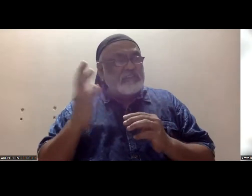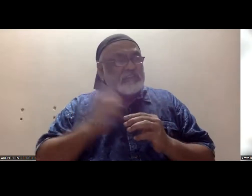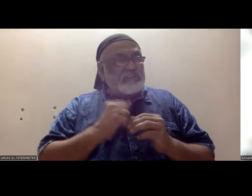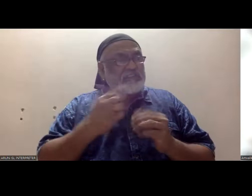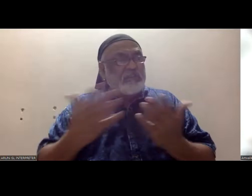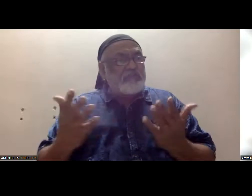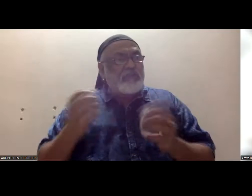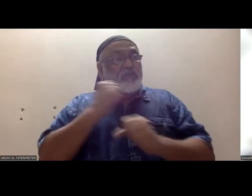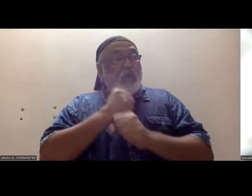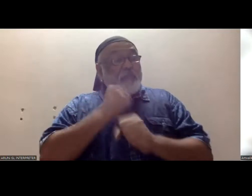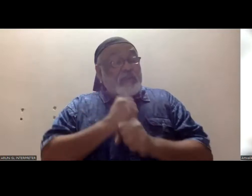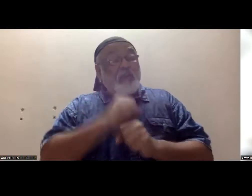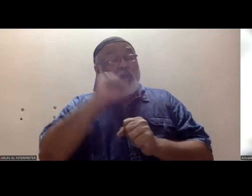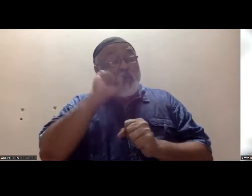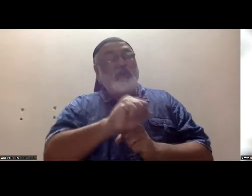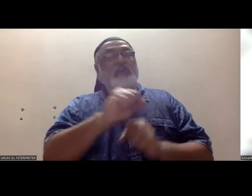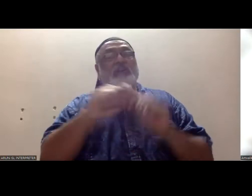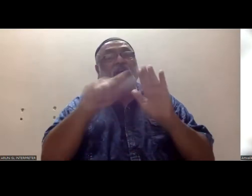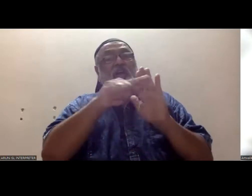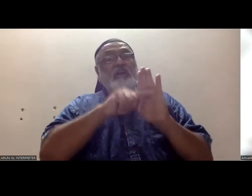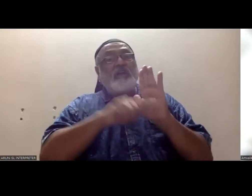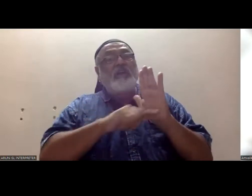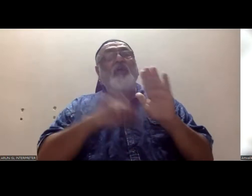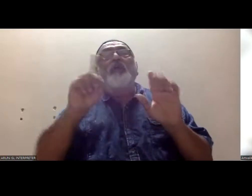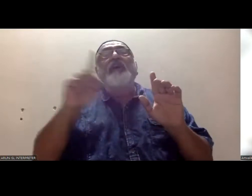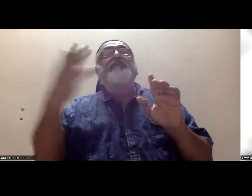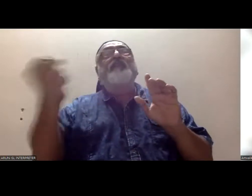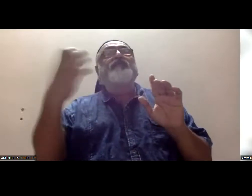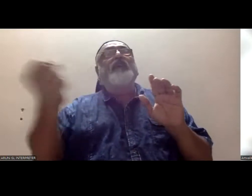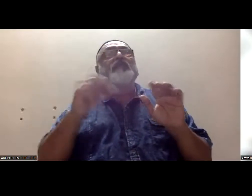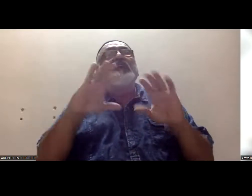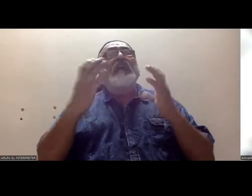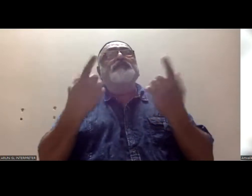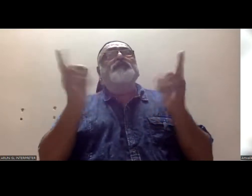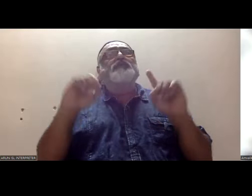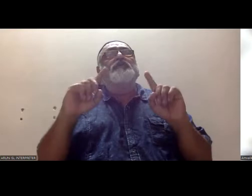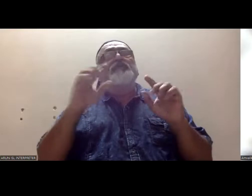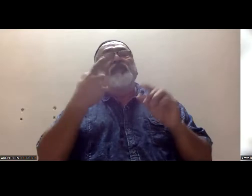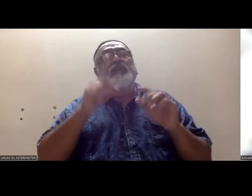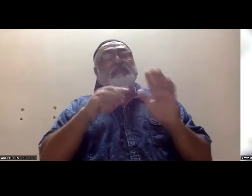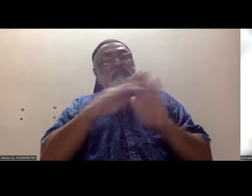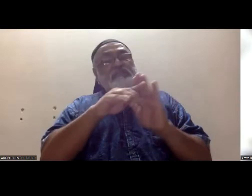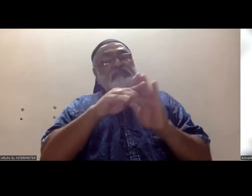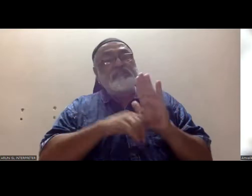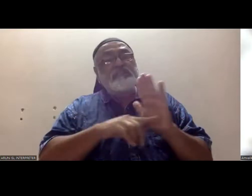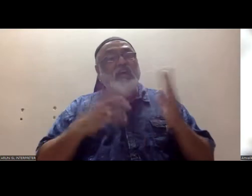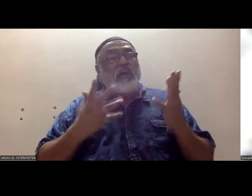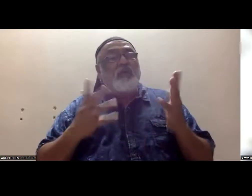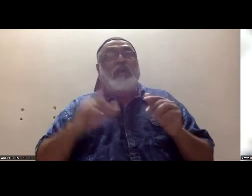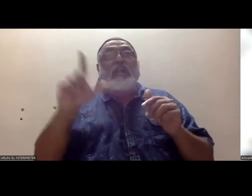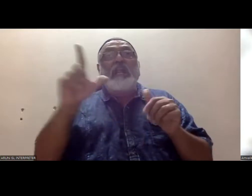government guidelines. How can I access, ma'am? For classrooms, you're saying? Yes, ma'am. Yes, ma'am. Classroom,